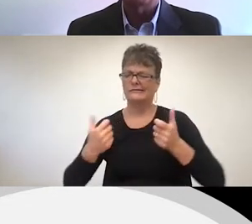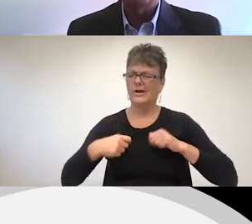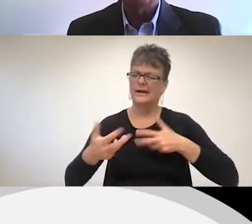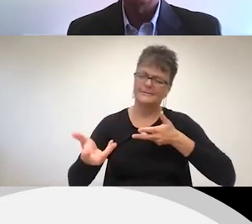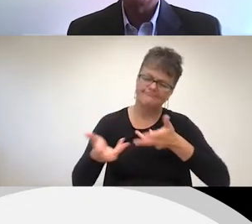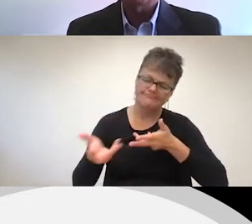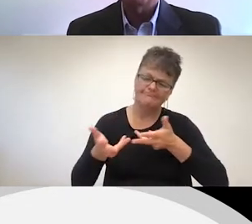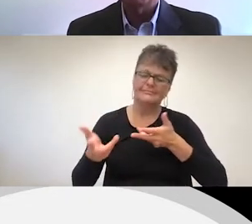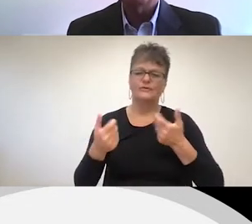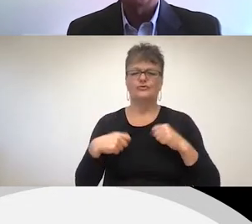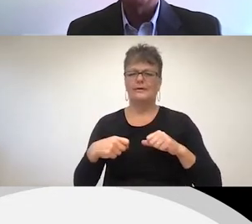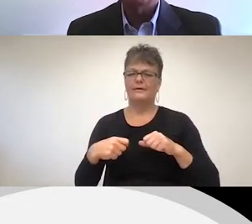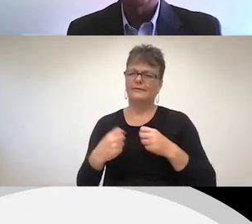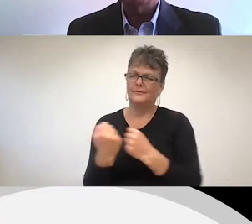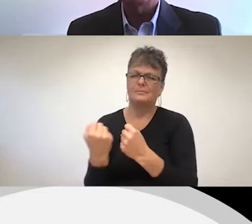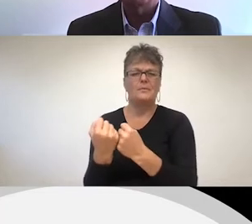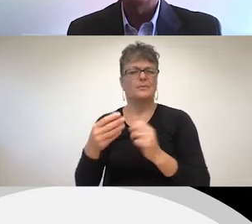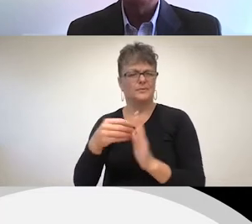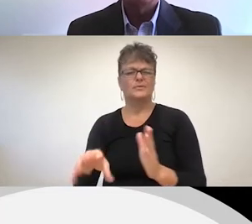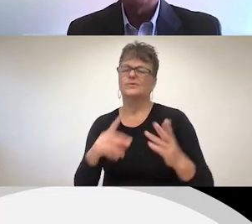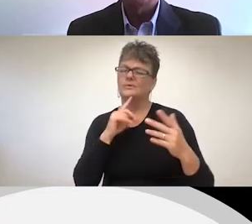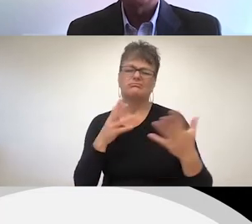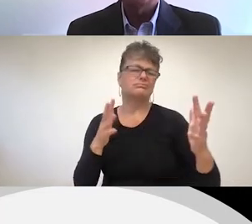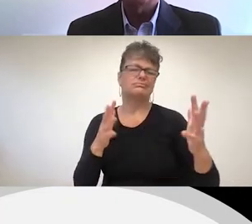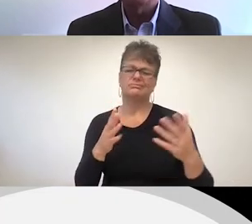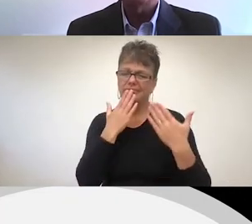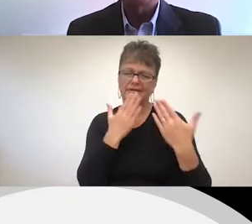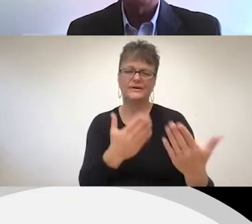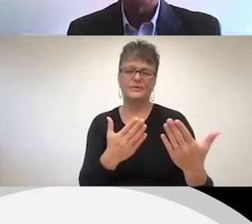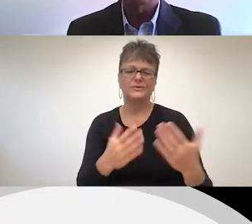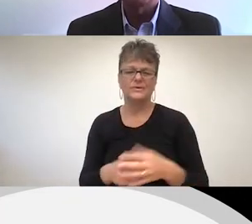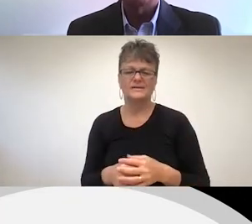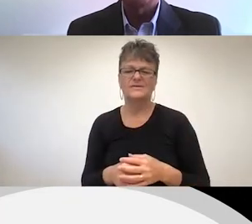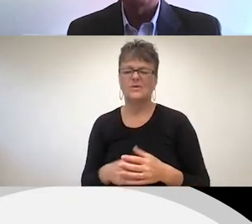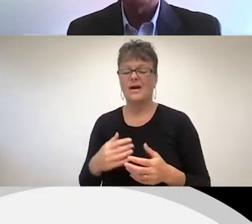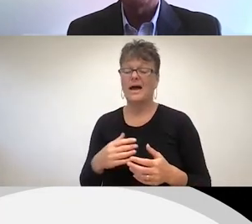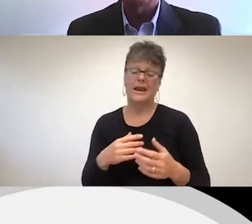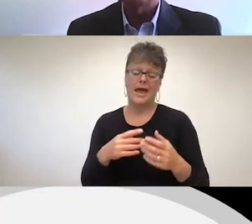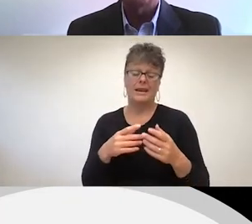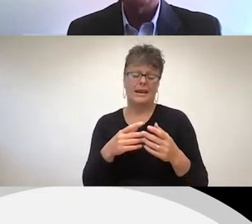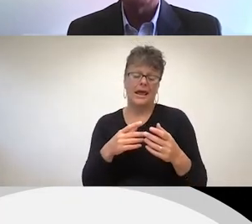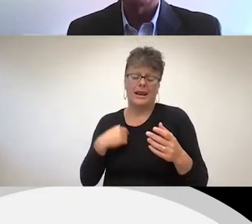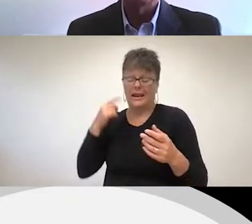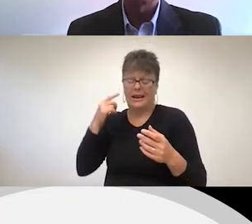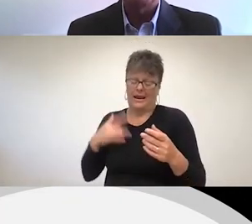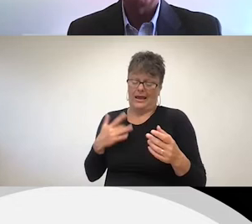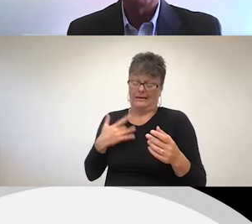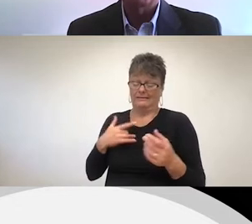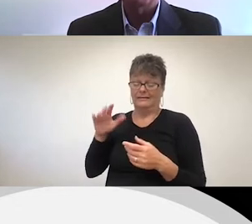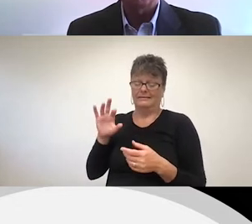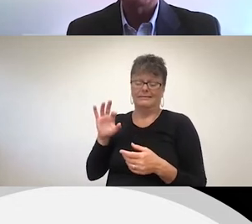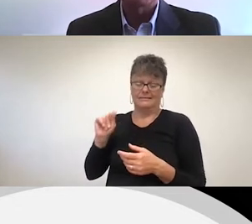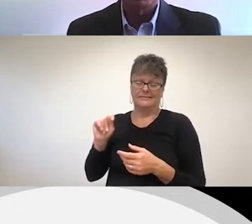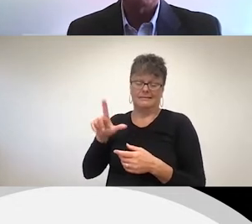excellent work done across the college as well. And in that, I think the TLX is so fundamental to that